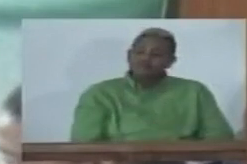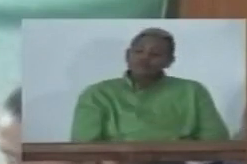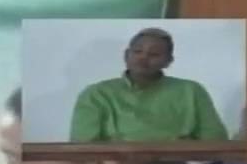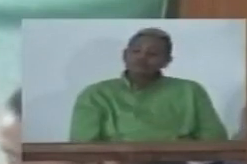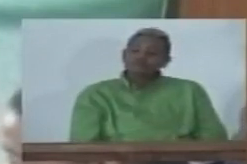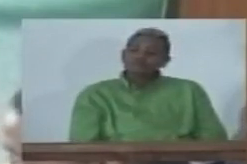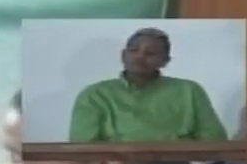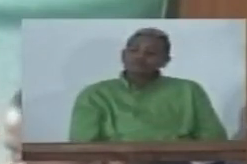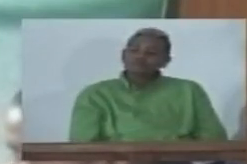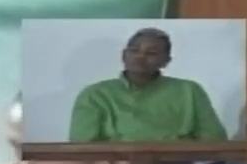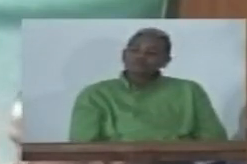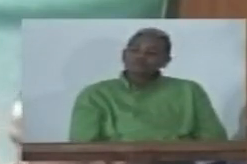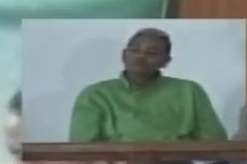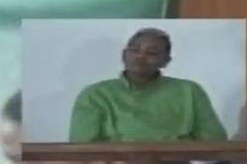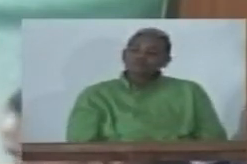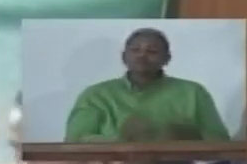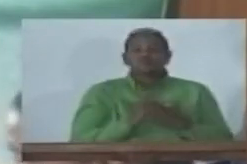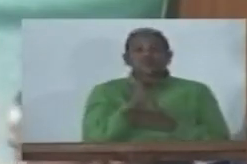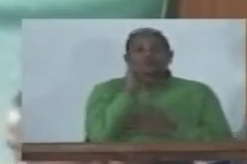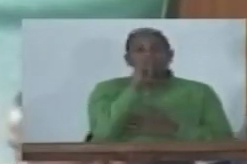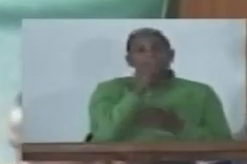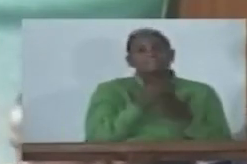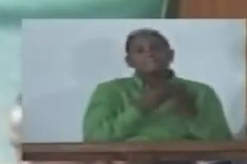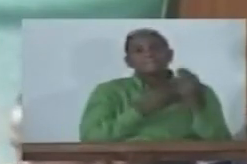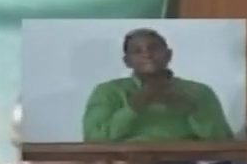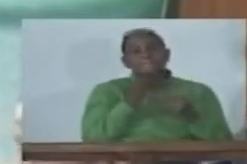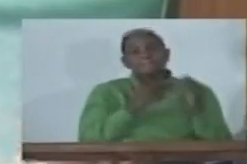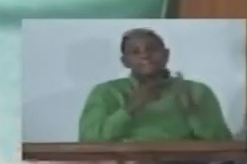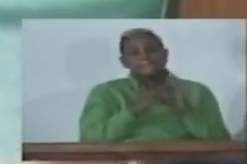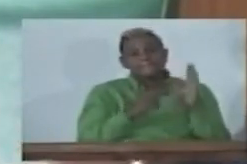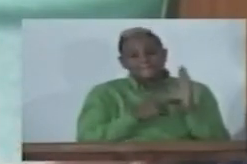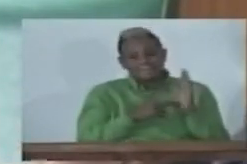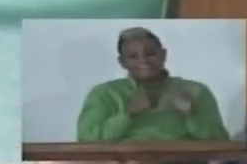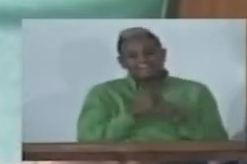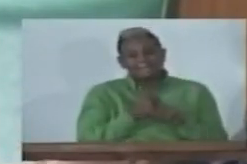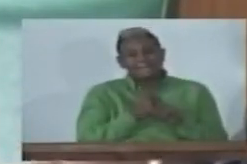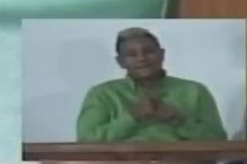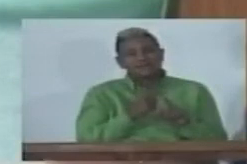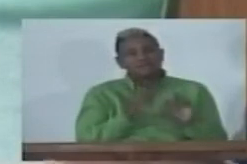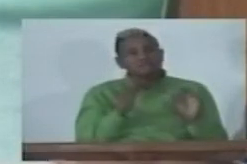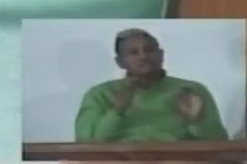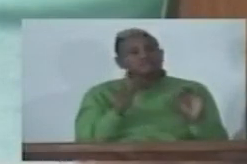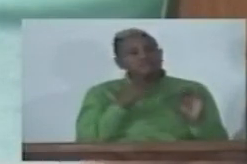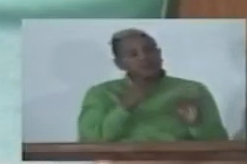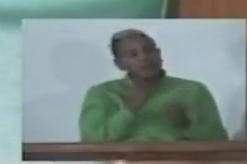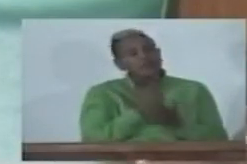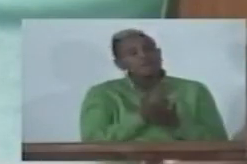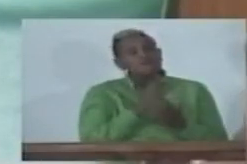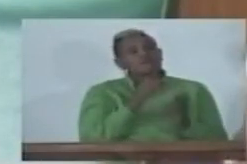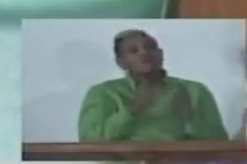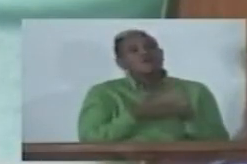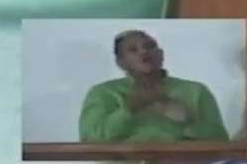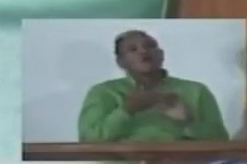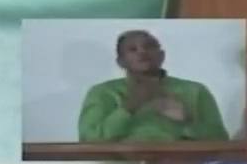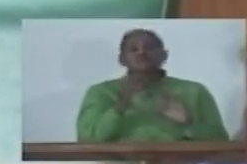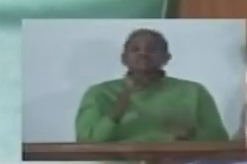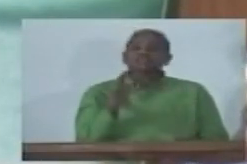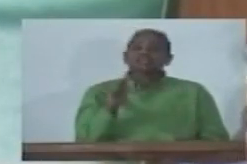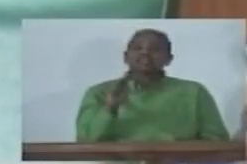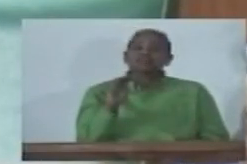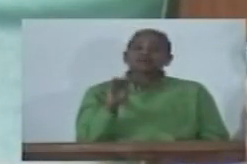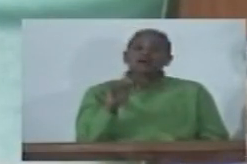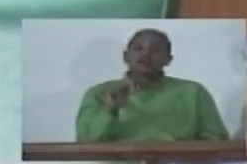the Airports Economic Regulation designation of approved operator, Norman Manley International